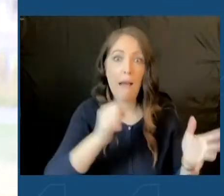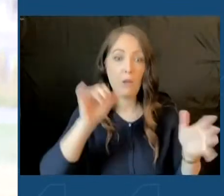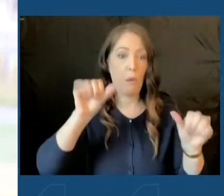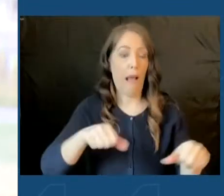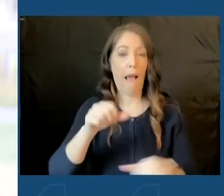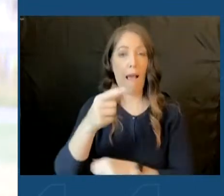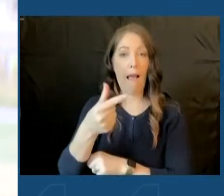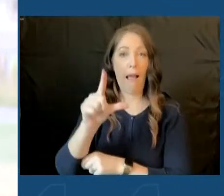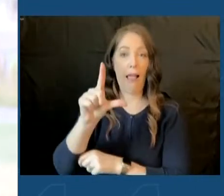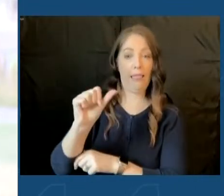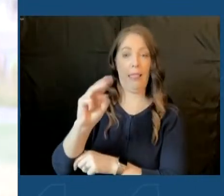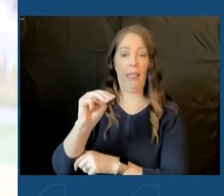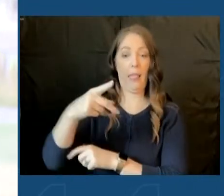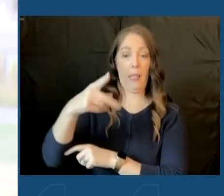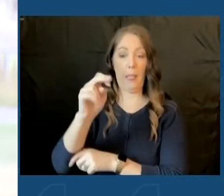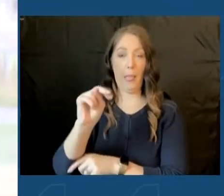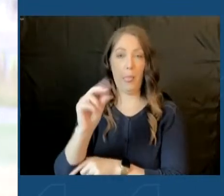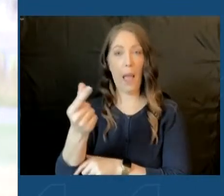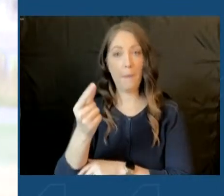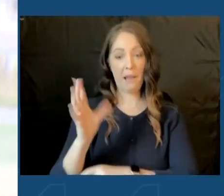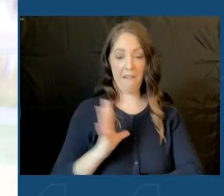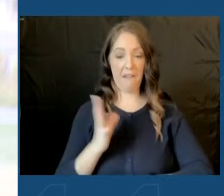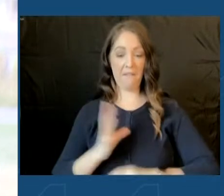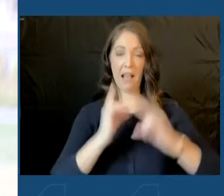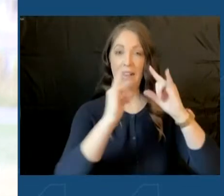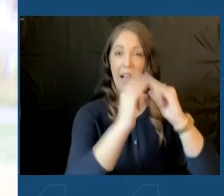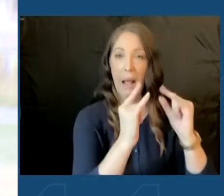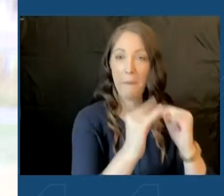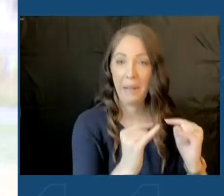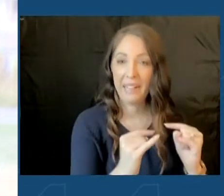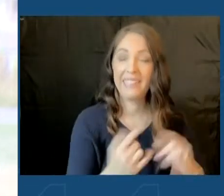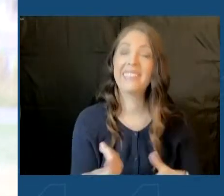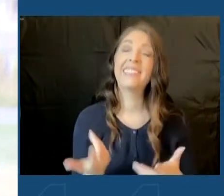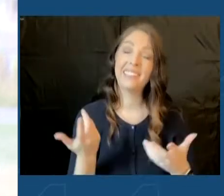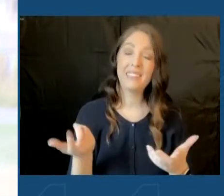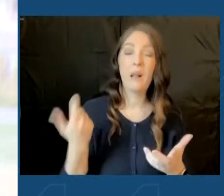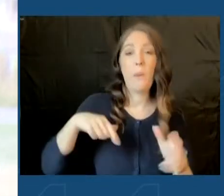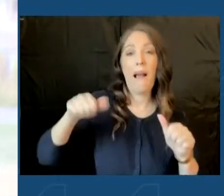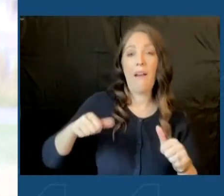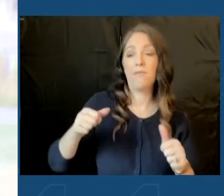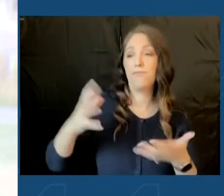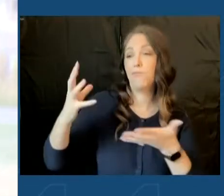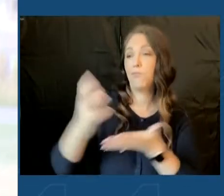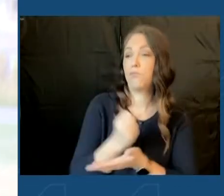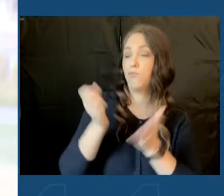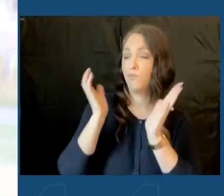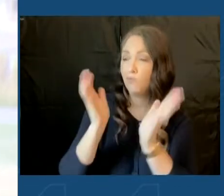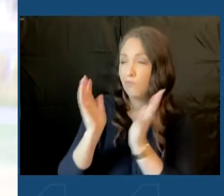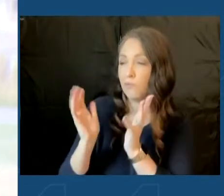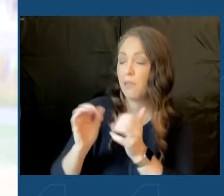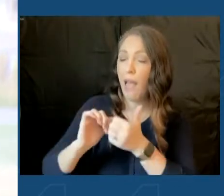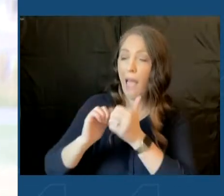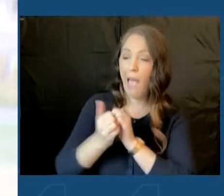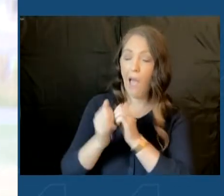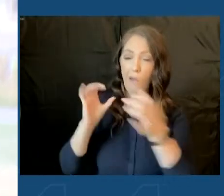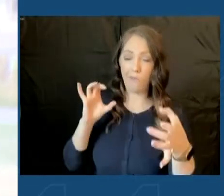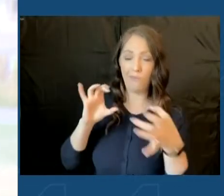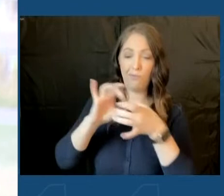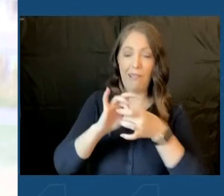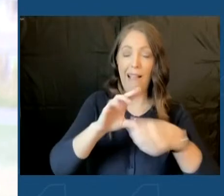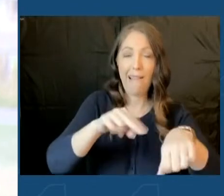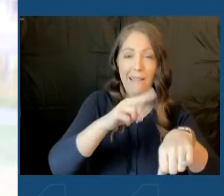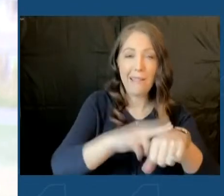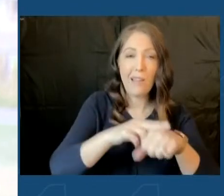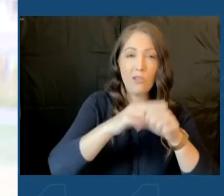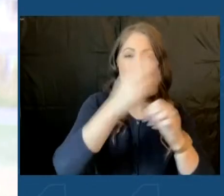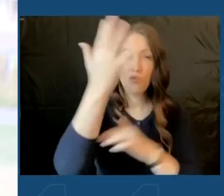So we have great opportunities to really talk about how we can create that human connection with nature through our parks, and that is